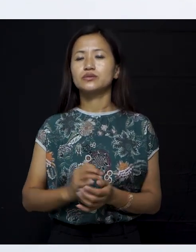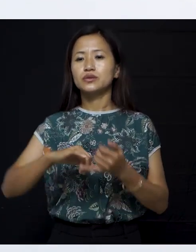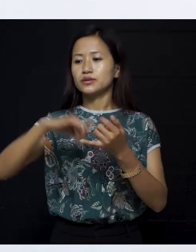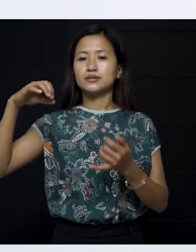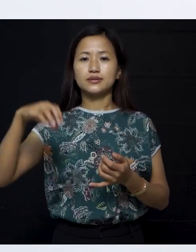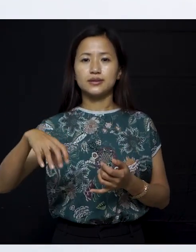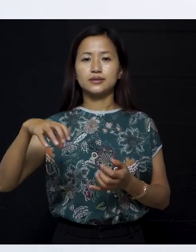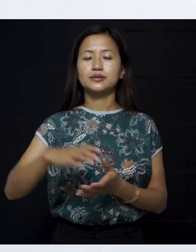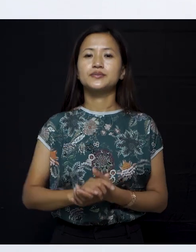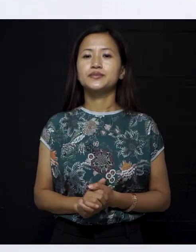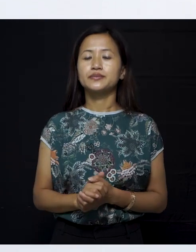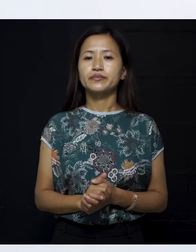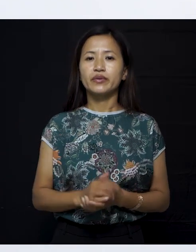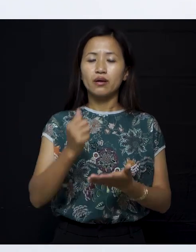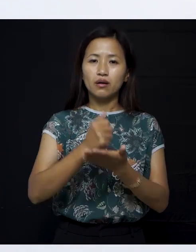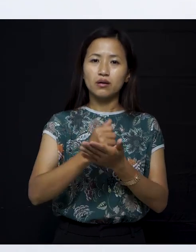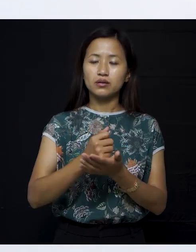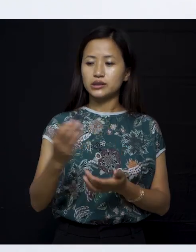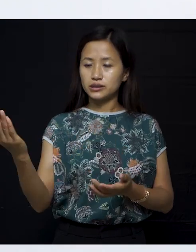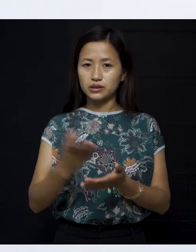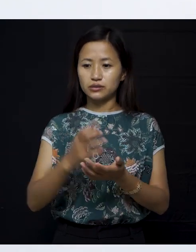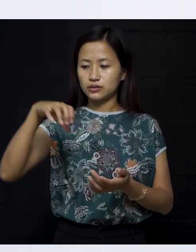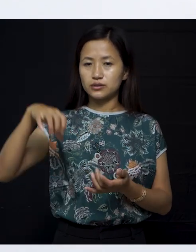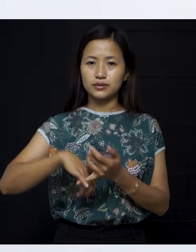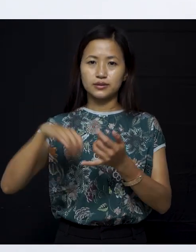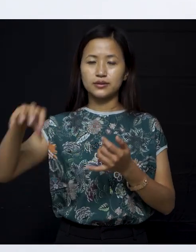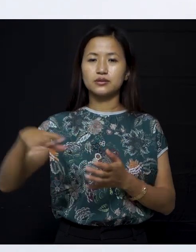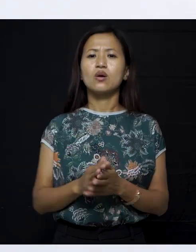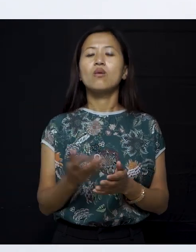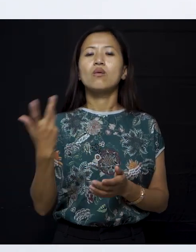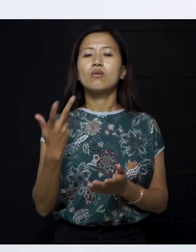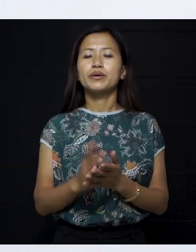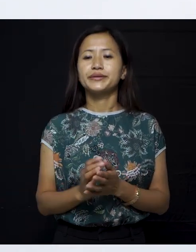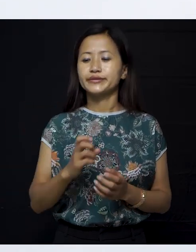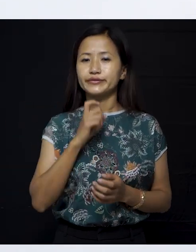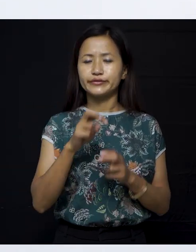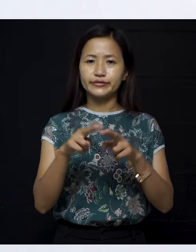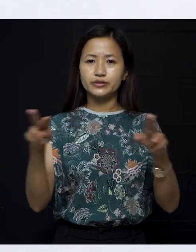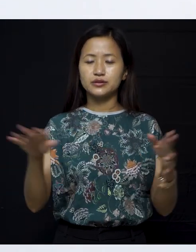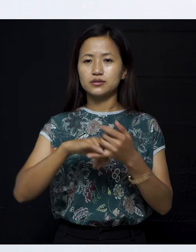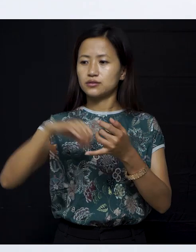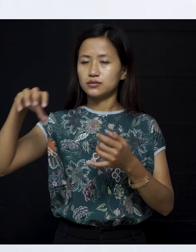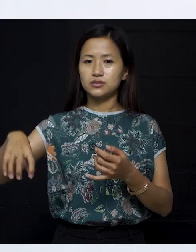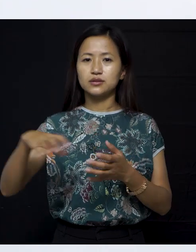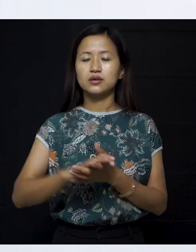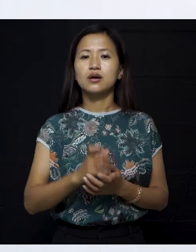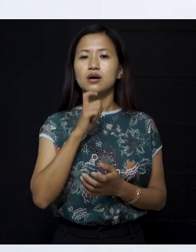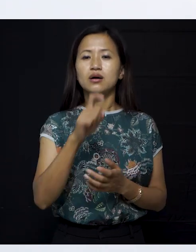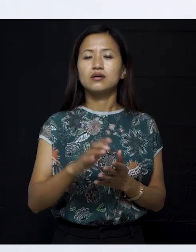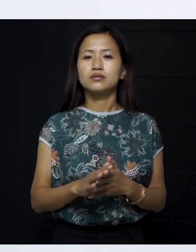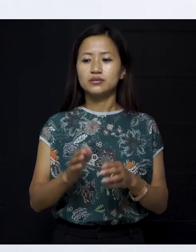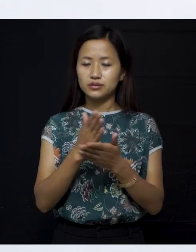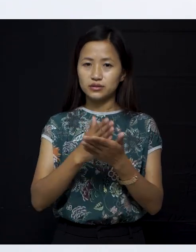next subtopic. So here in the demand for the new states, why different states have asked for a different state, different states have asked